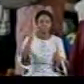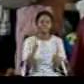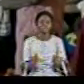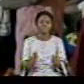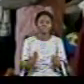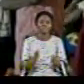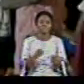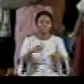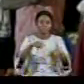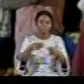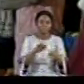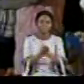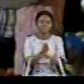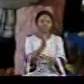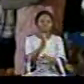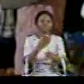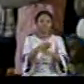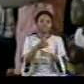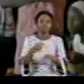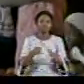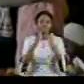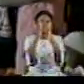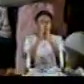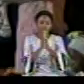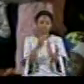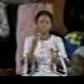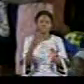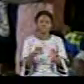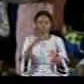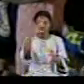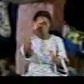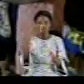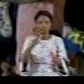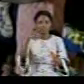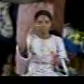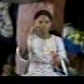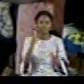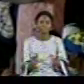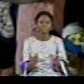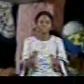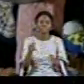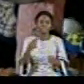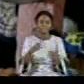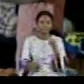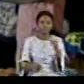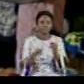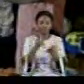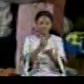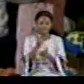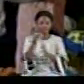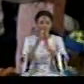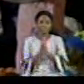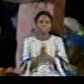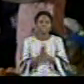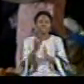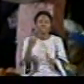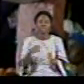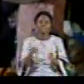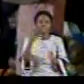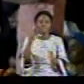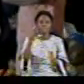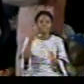man of god he gave something about her finally the lymph nodes disappeared and now she is